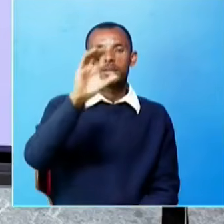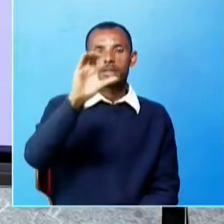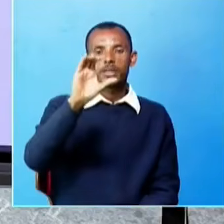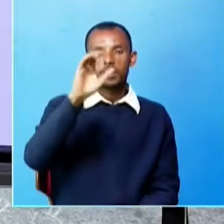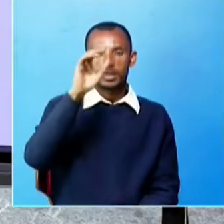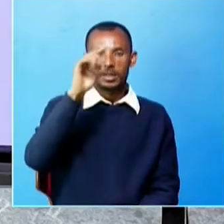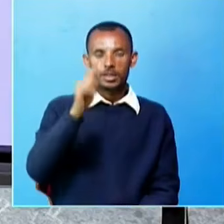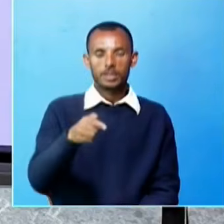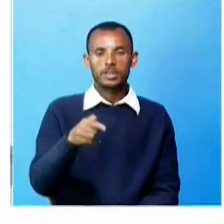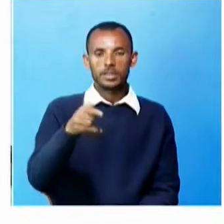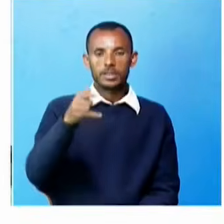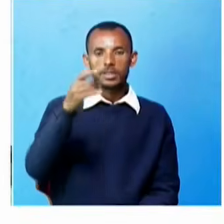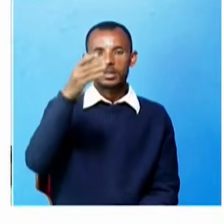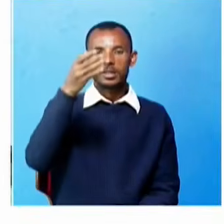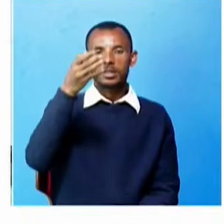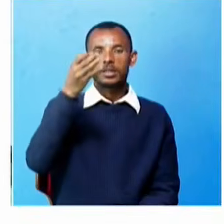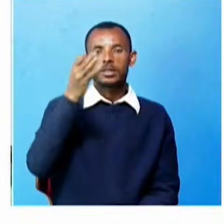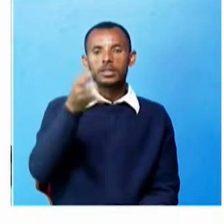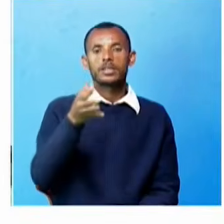BCGF. Okay,